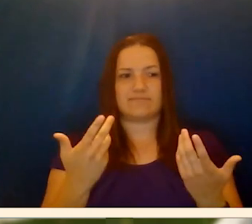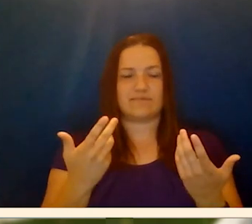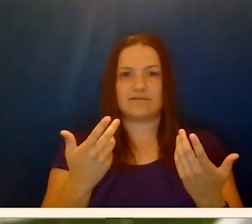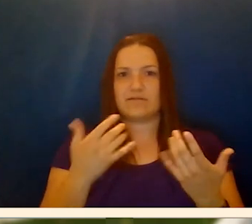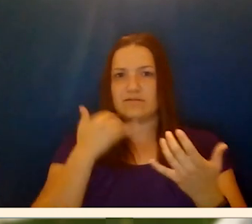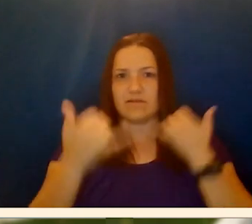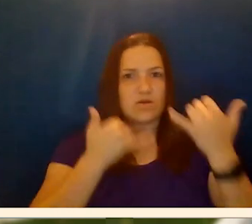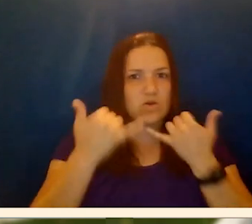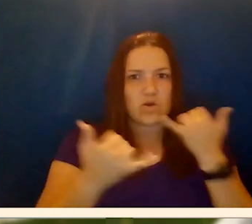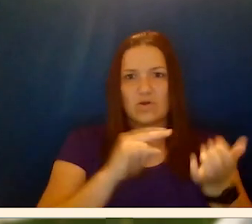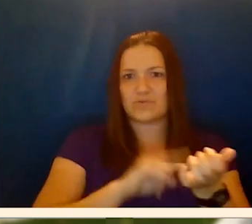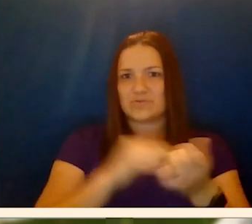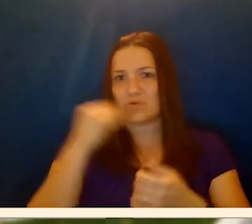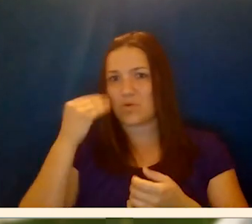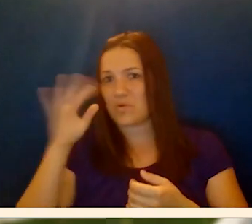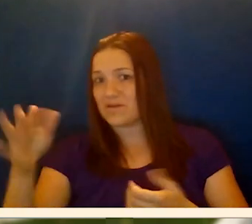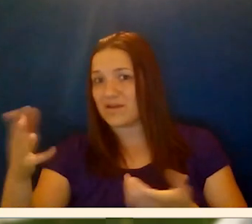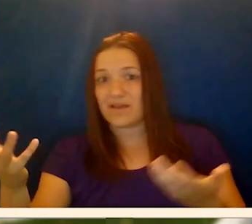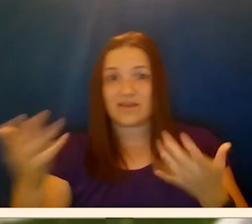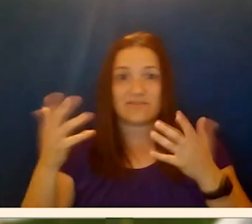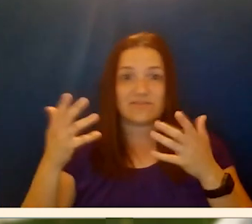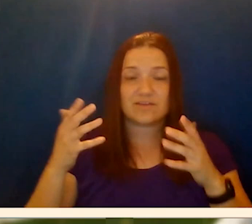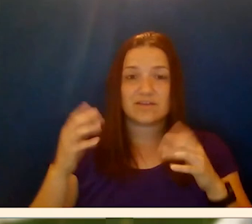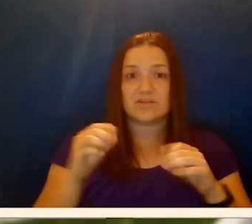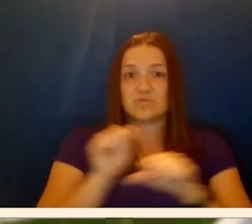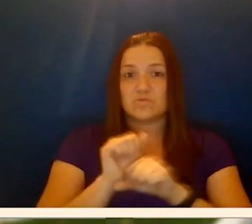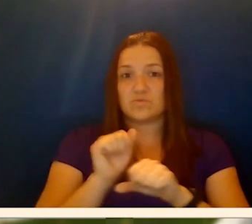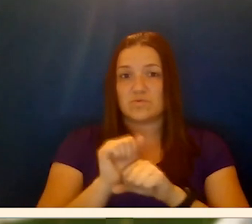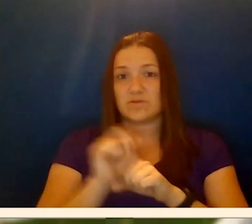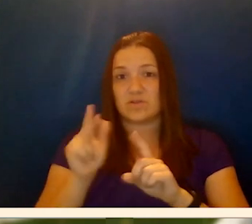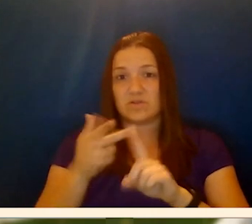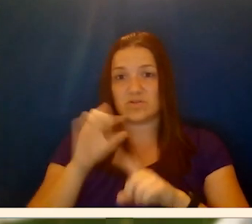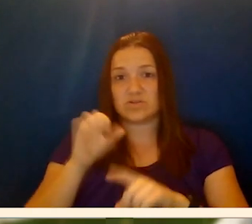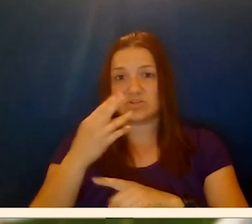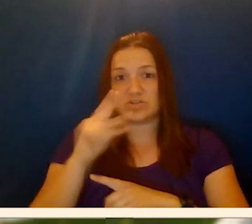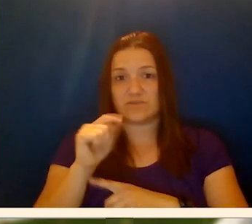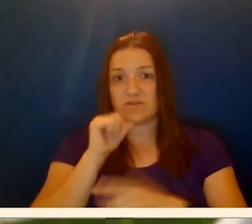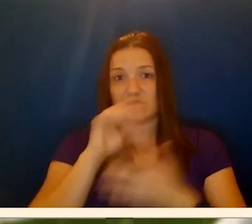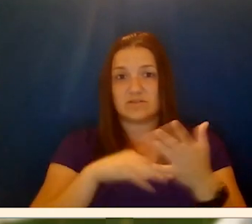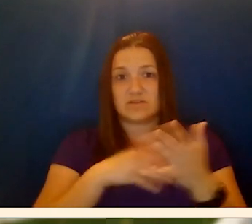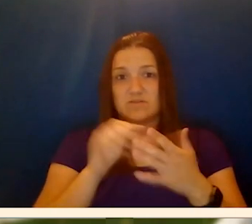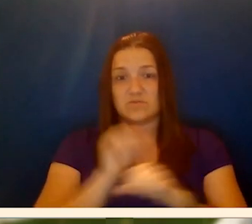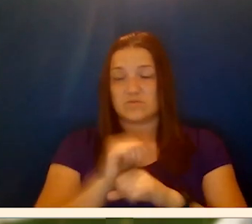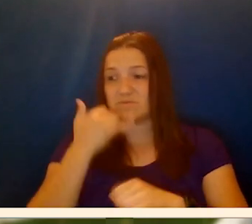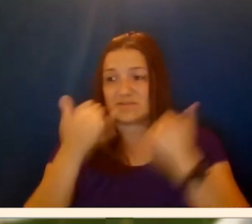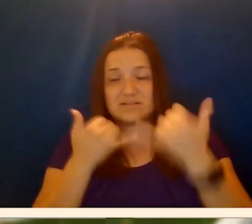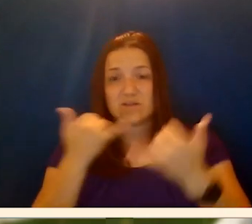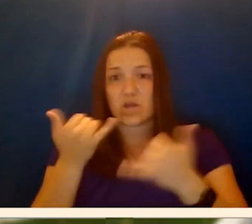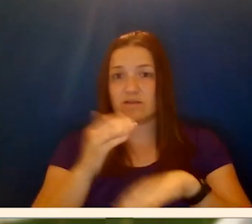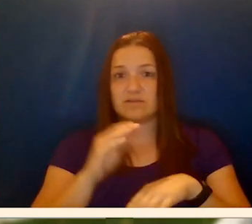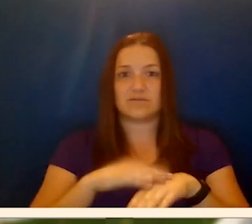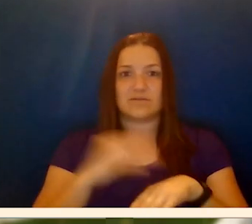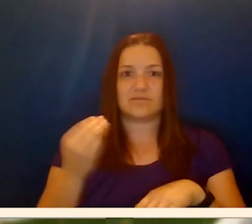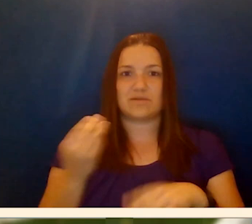calling nurses at home that maybe had finished working their third shift and were not scheduled to work on